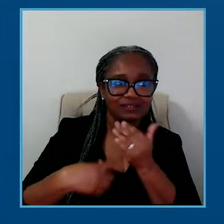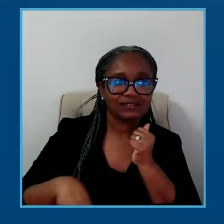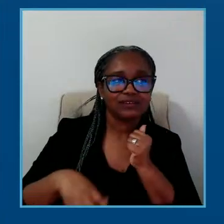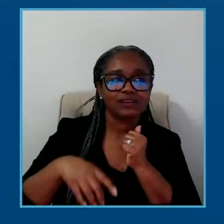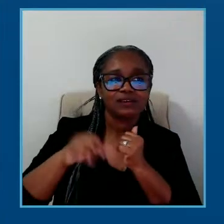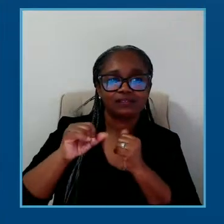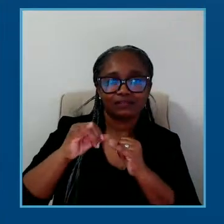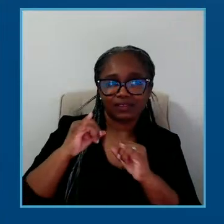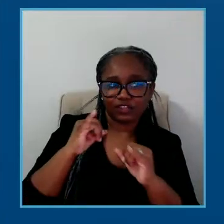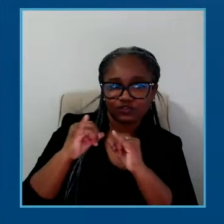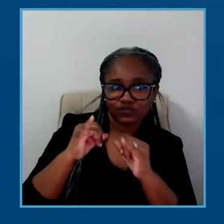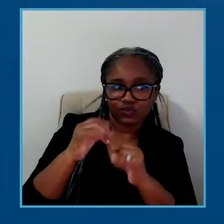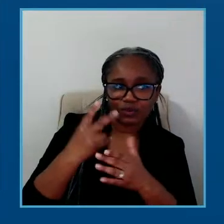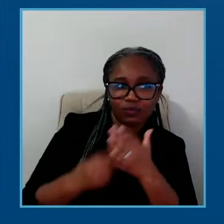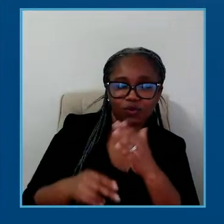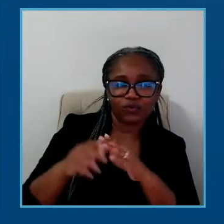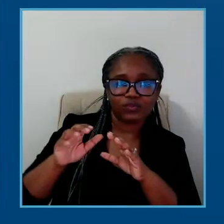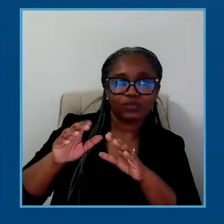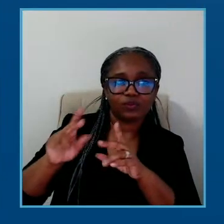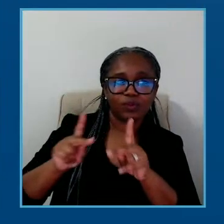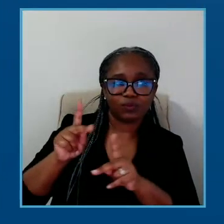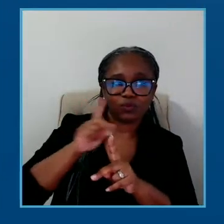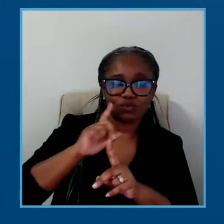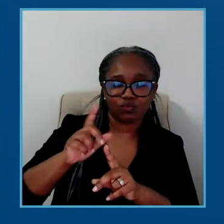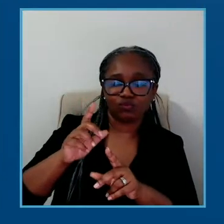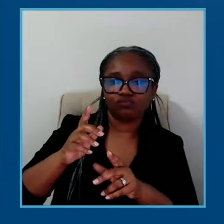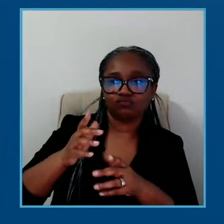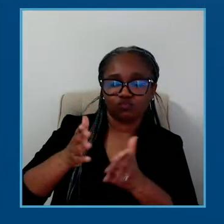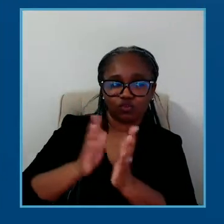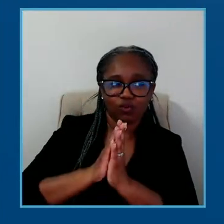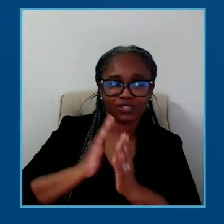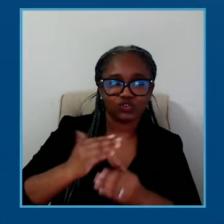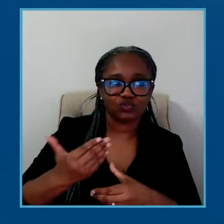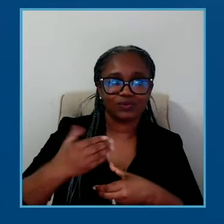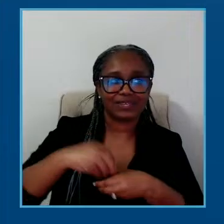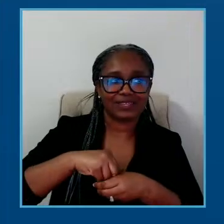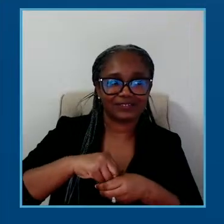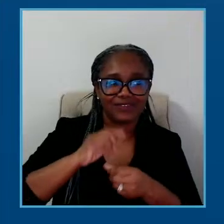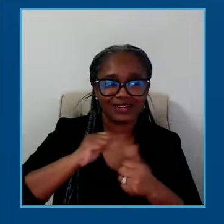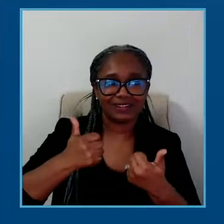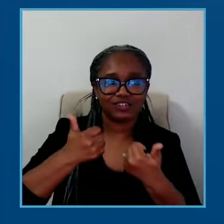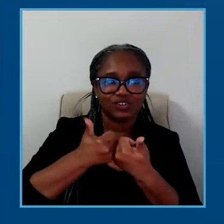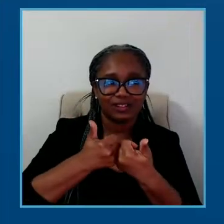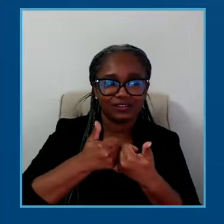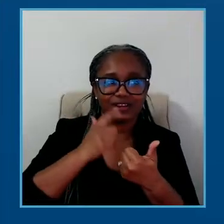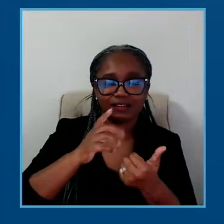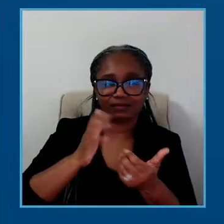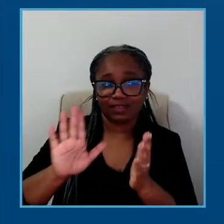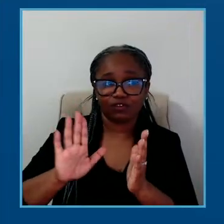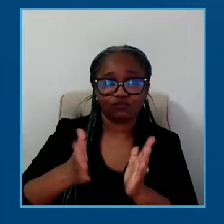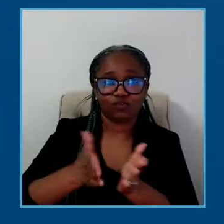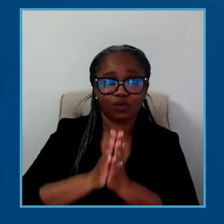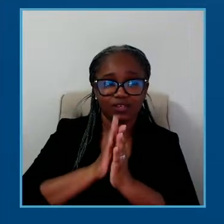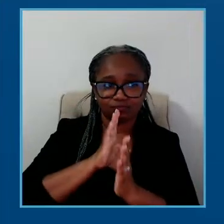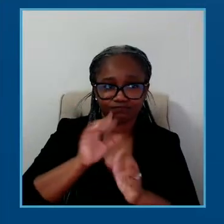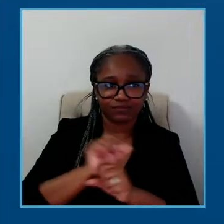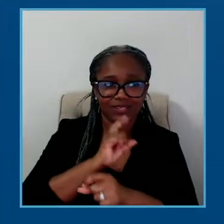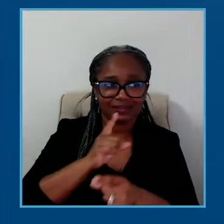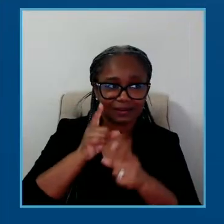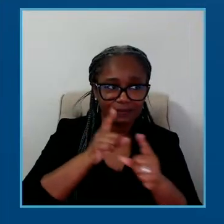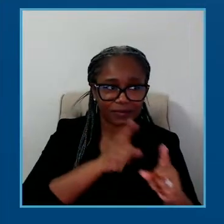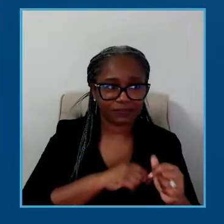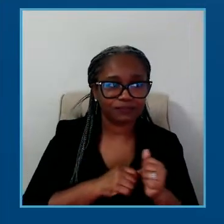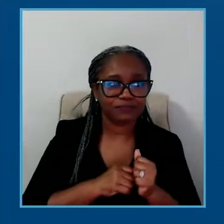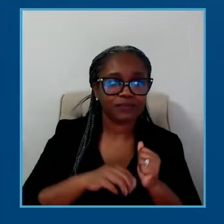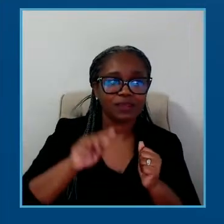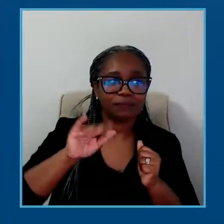parties' evidence and arguments. Whereas at the hearing, each side of the challenge was given 30 minutes to present their evidence and arguments. Whereas